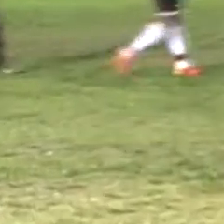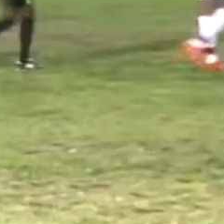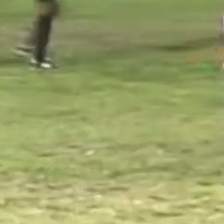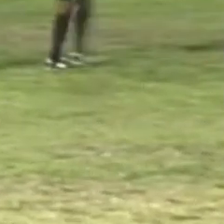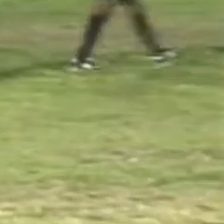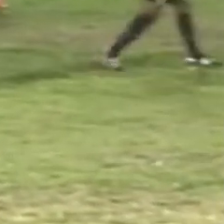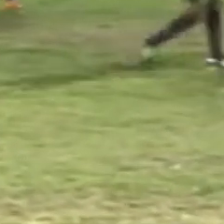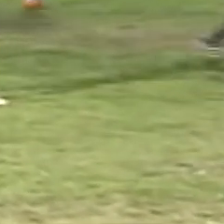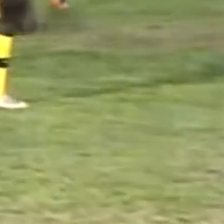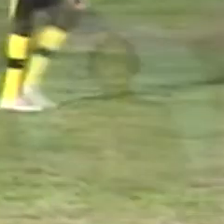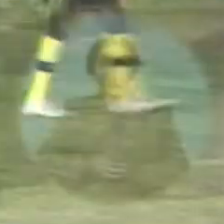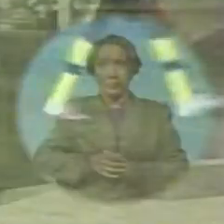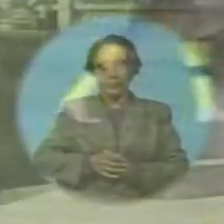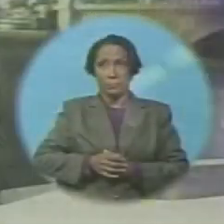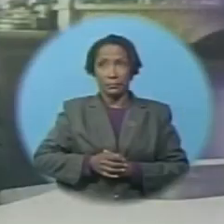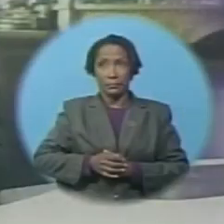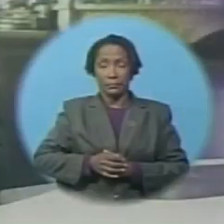South.